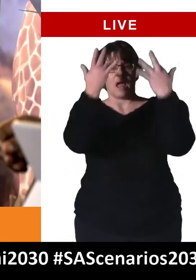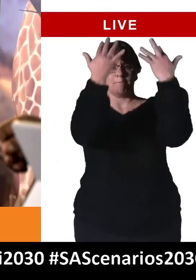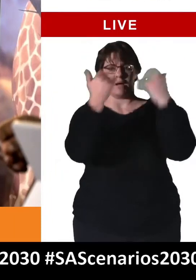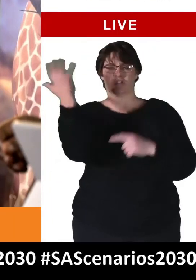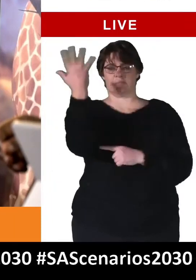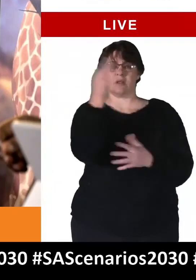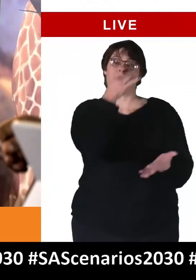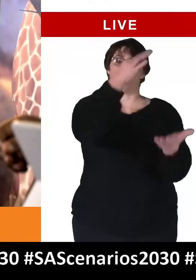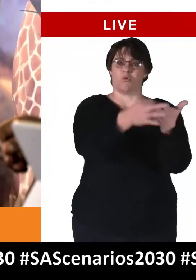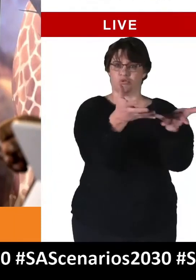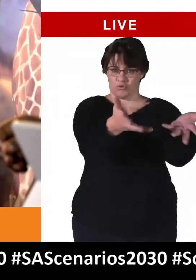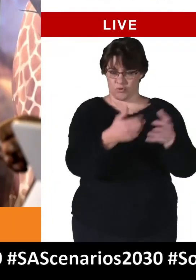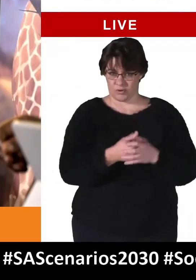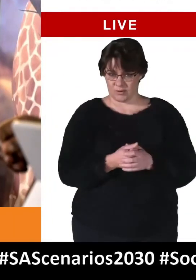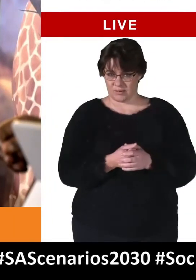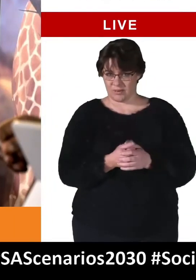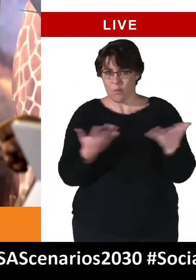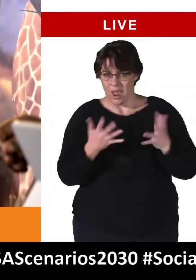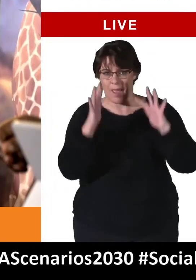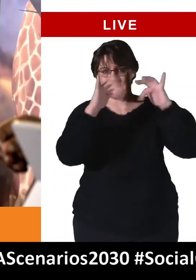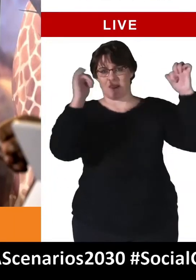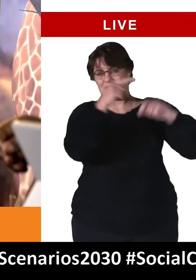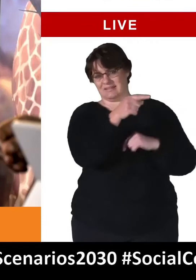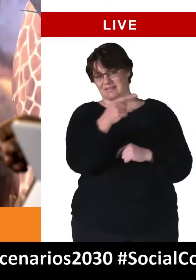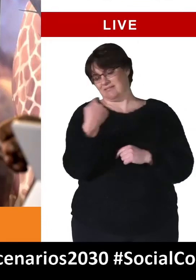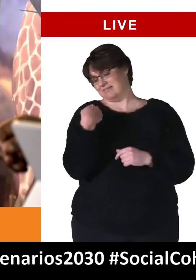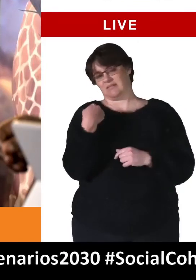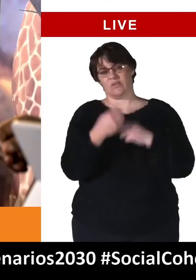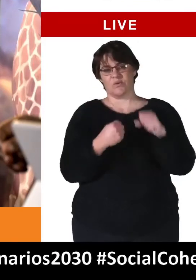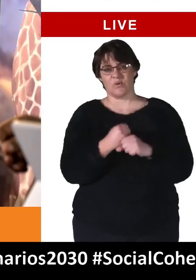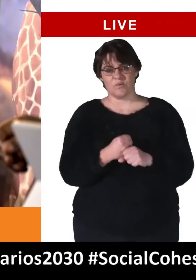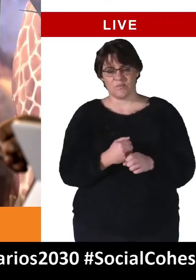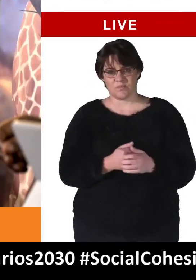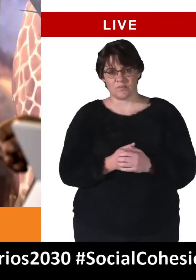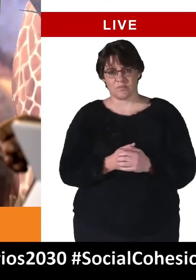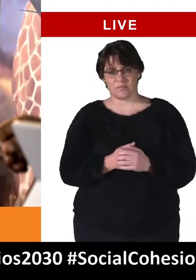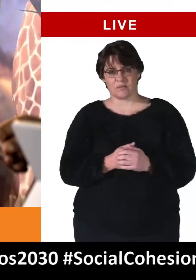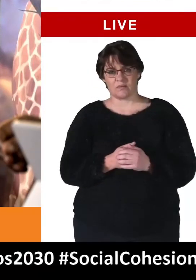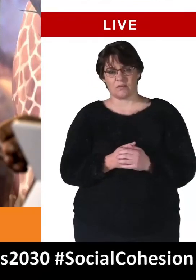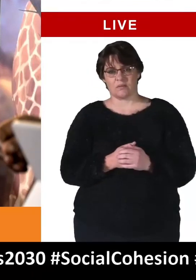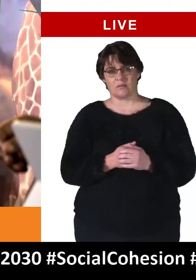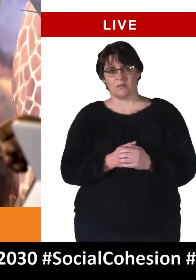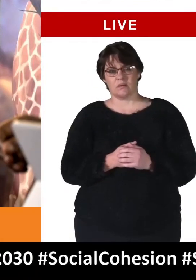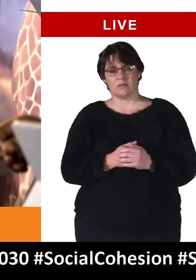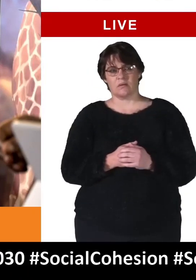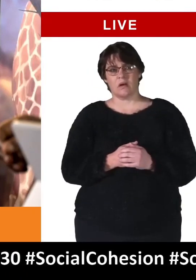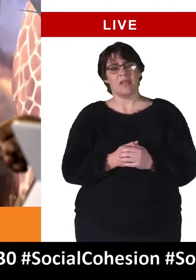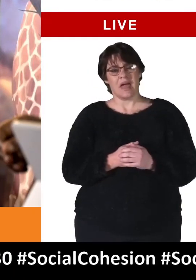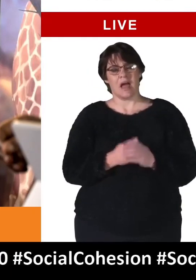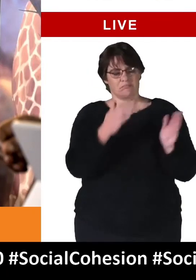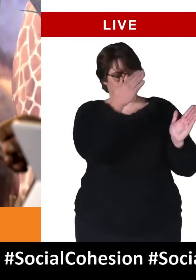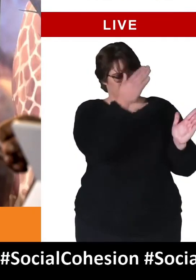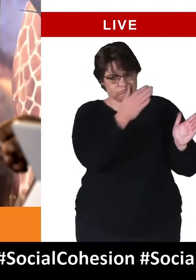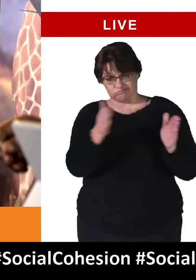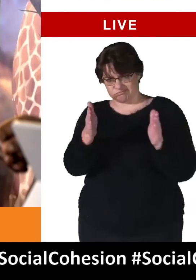speech proposed in Parliament this year. So there are fundamental shifts in this.